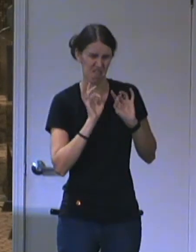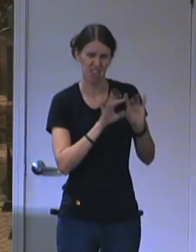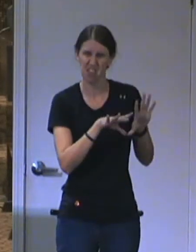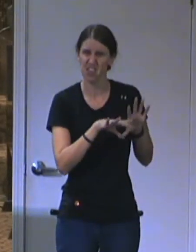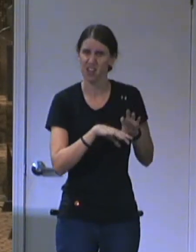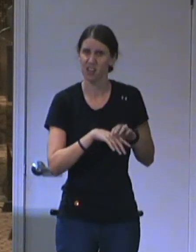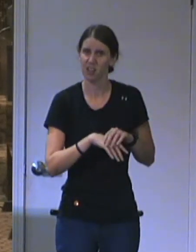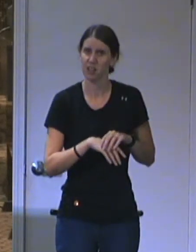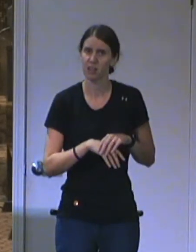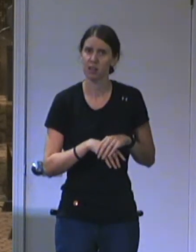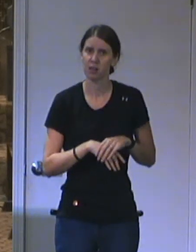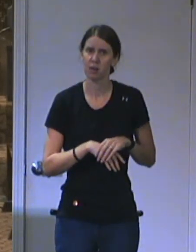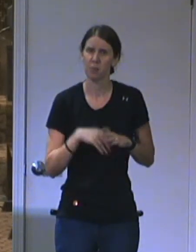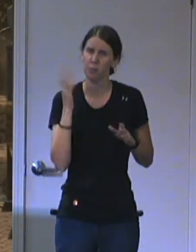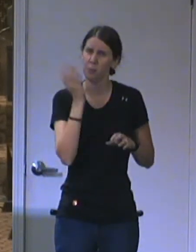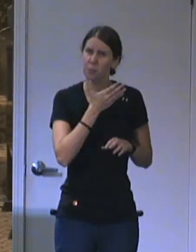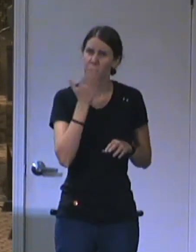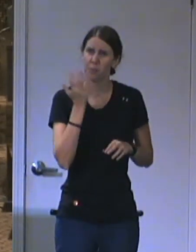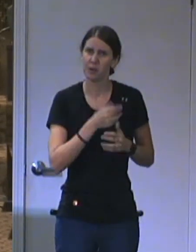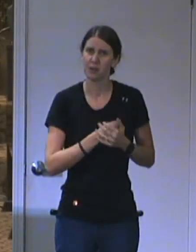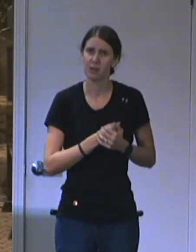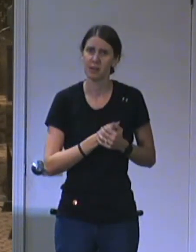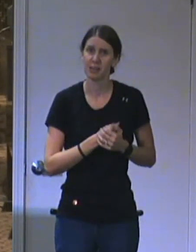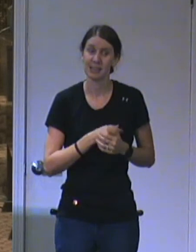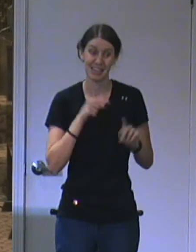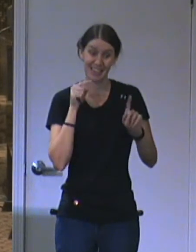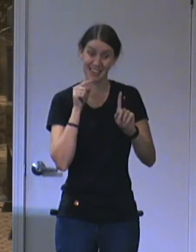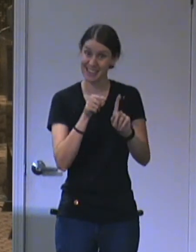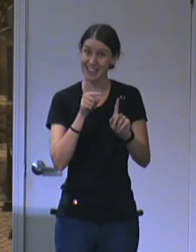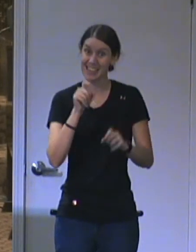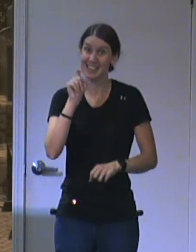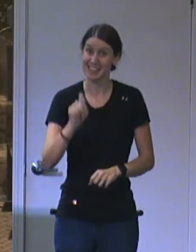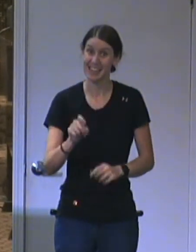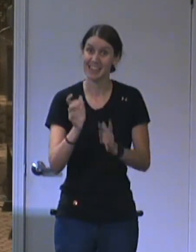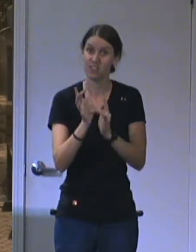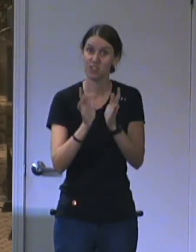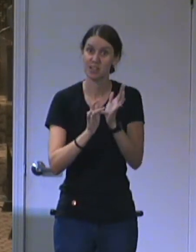rag. He needed Jesus.